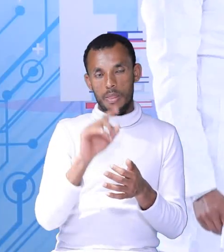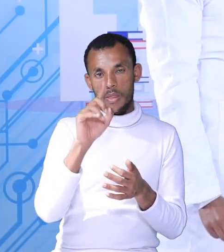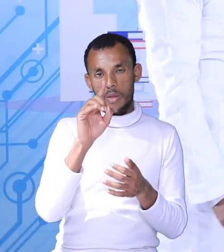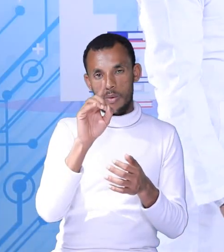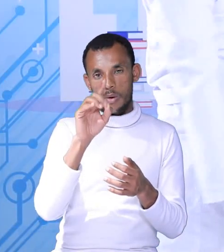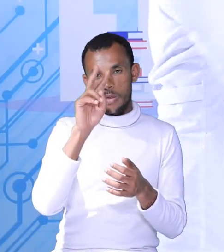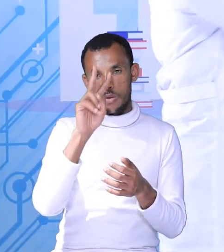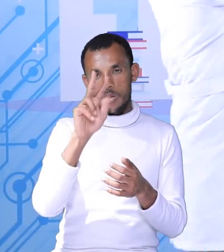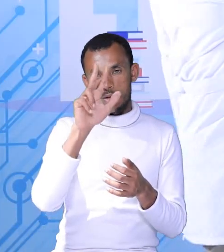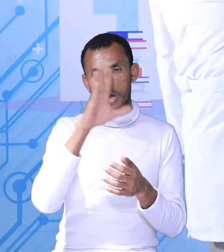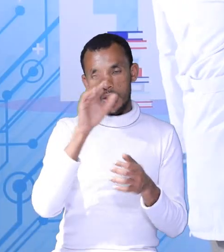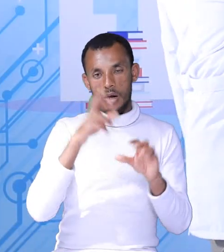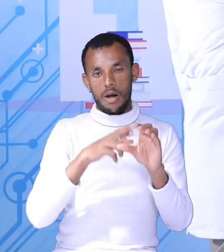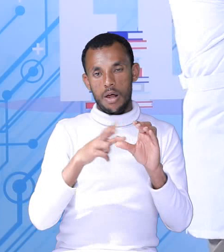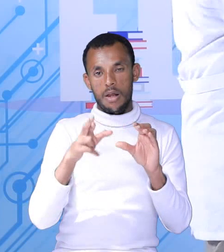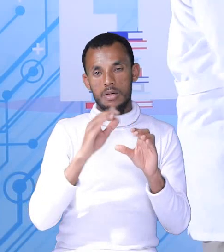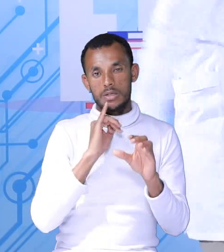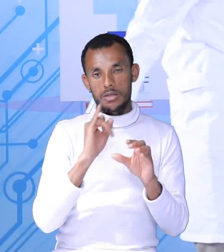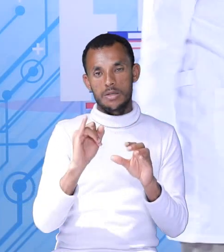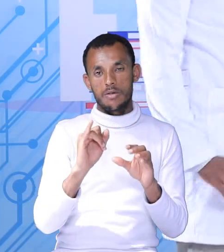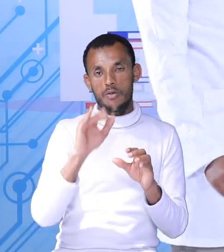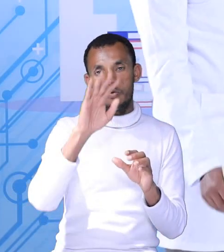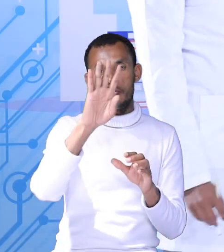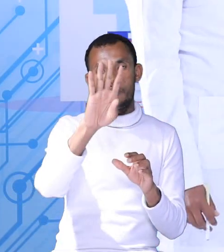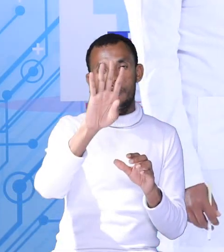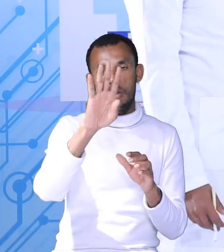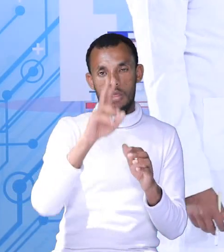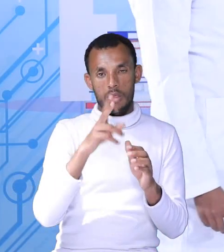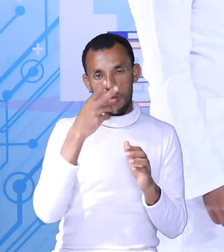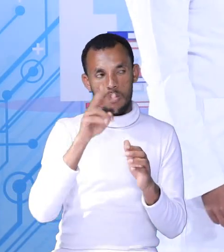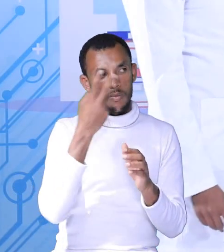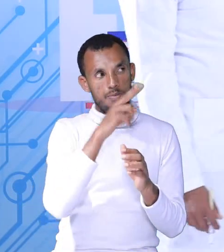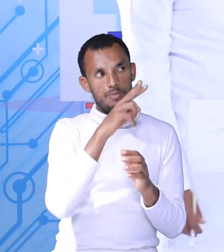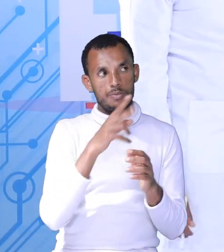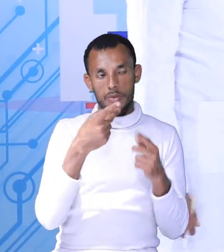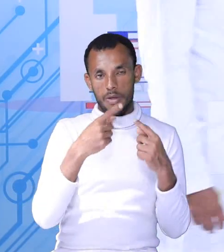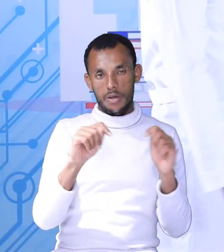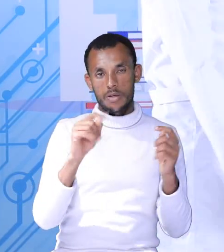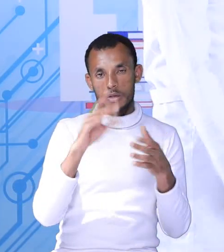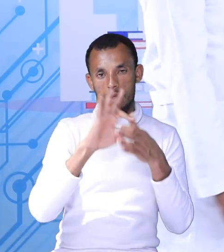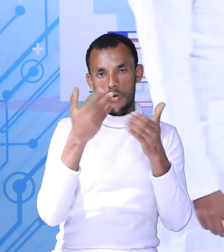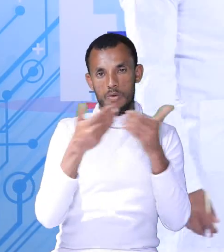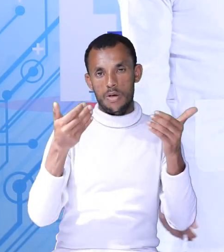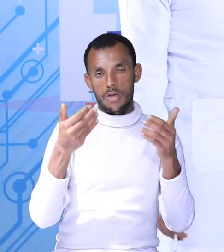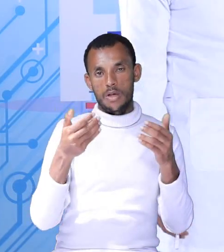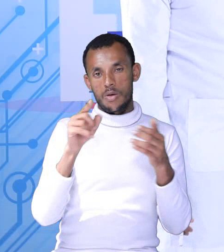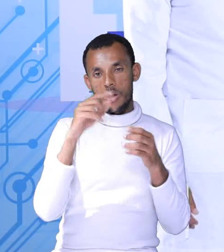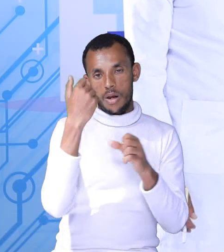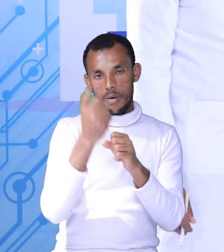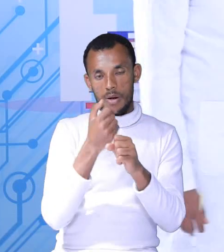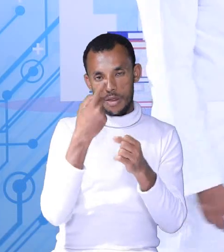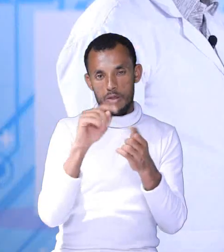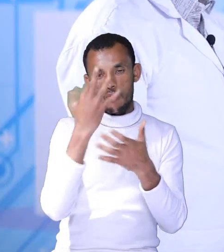1, 2, 3 and radius is this 4 unit. So to write the equation, simply you can apply